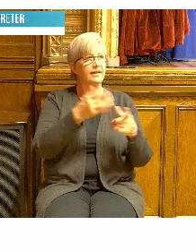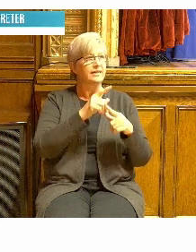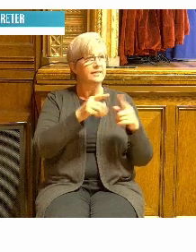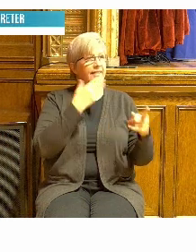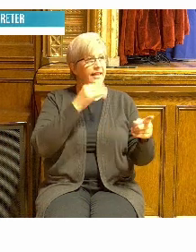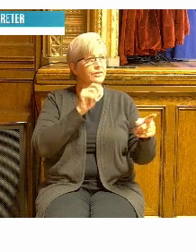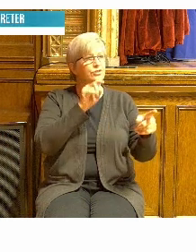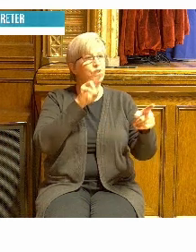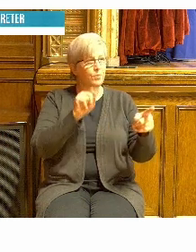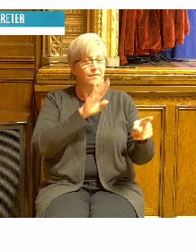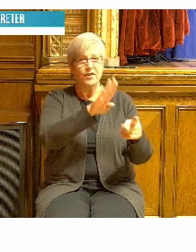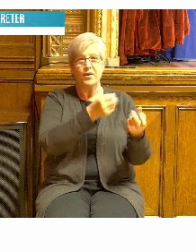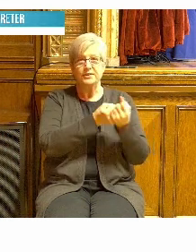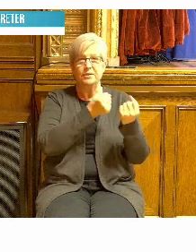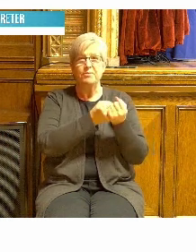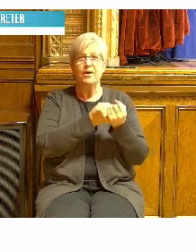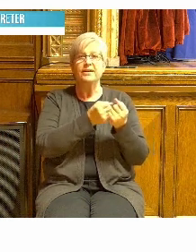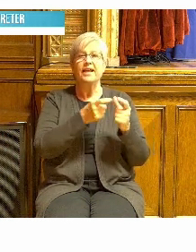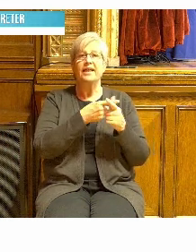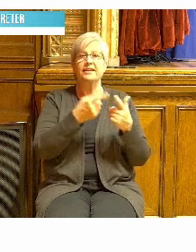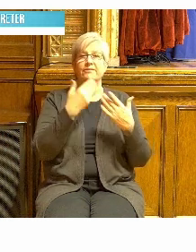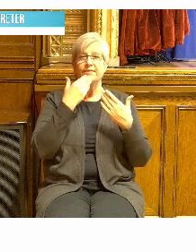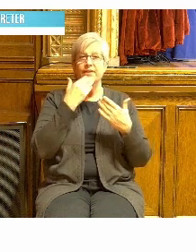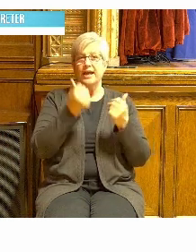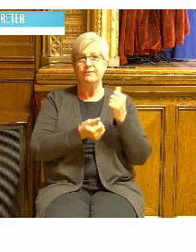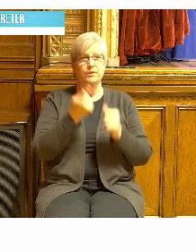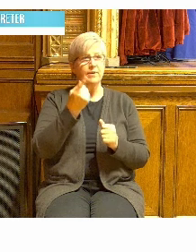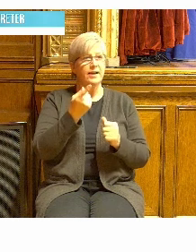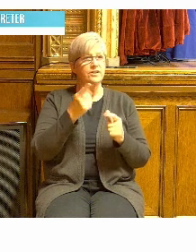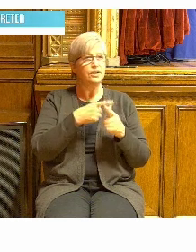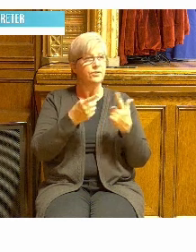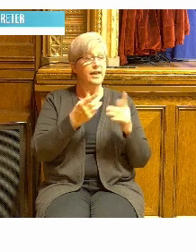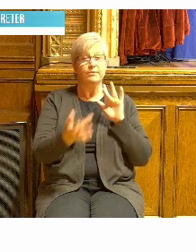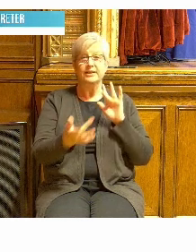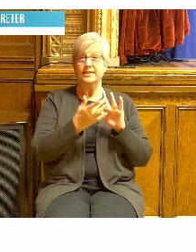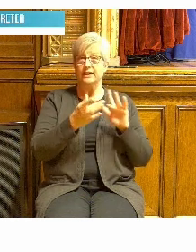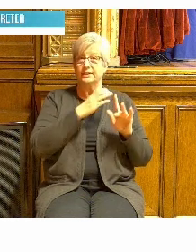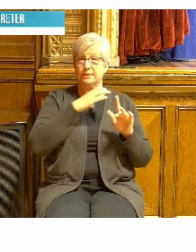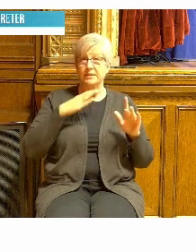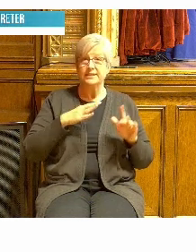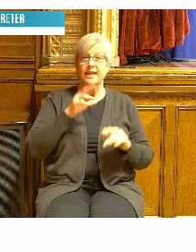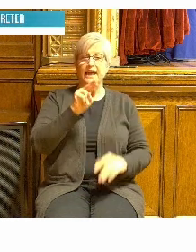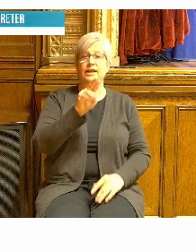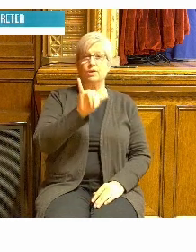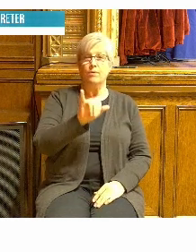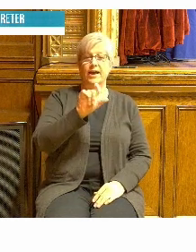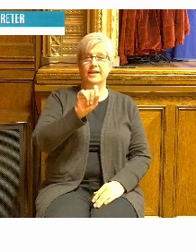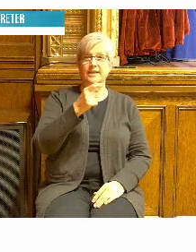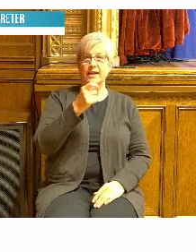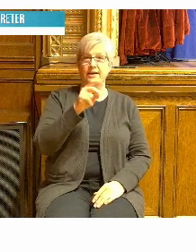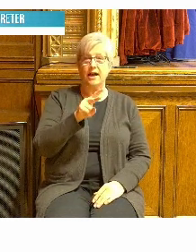you, Stuart, for your support, and grateful for everyone. You can reach out to the commission at